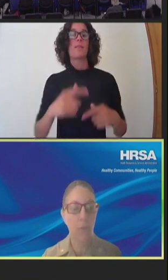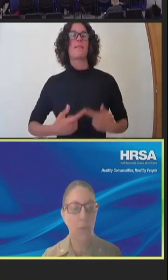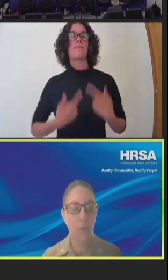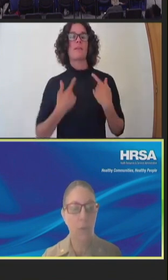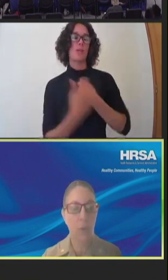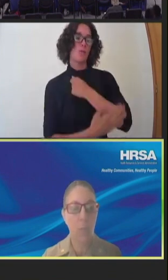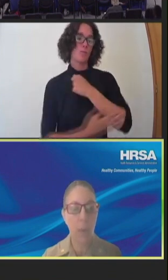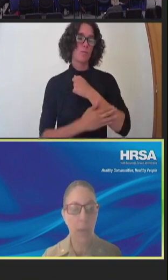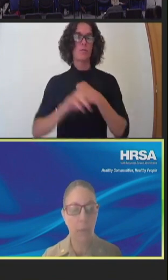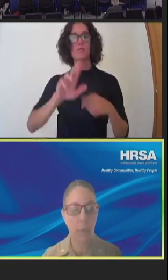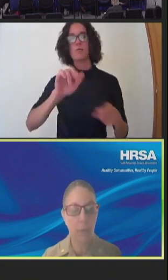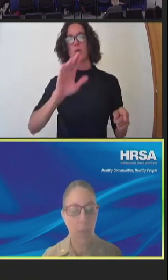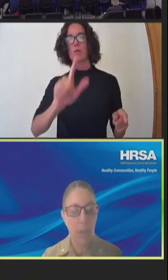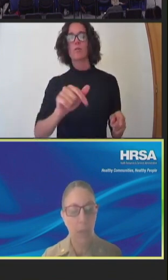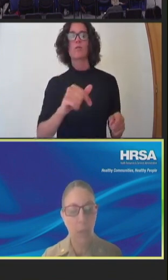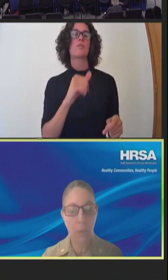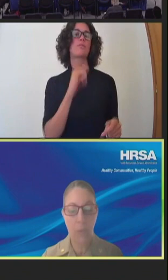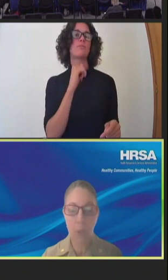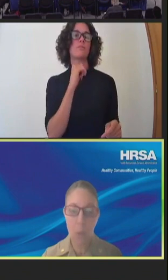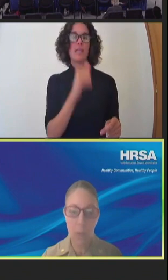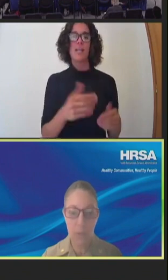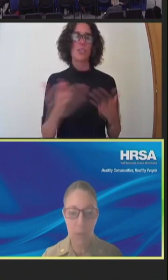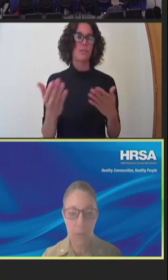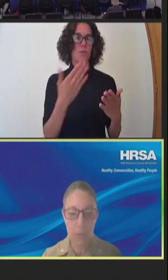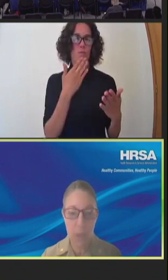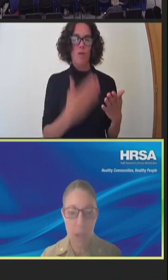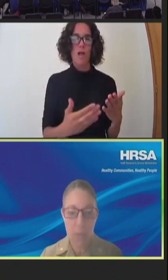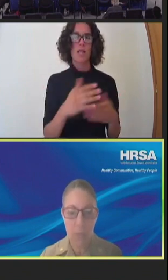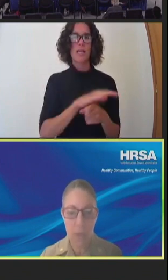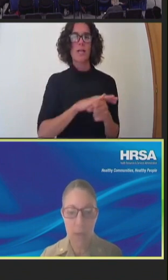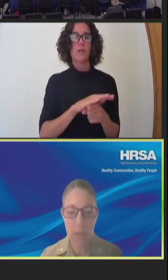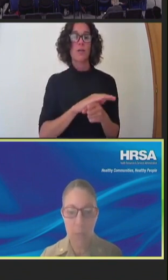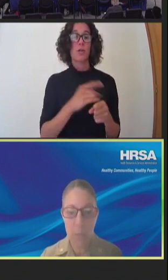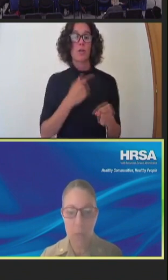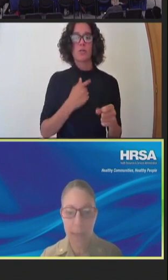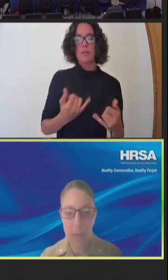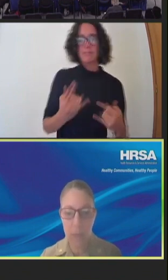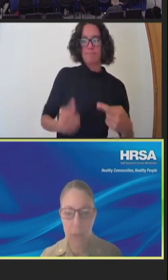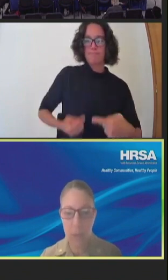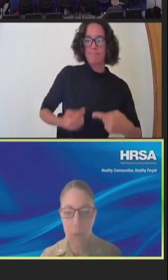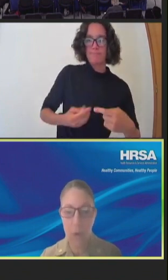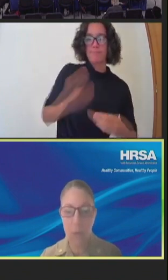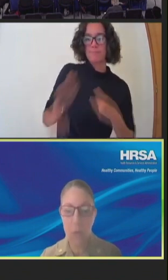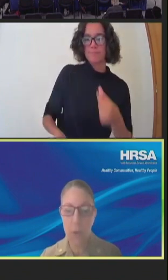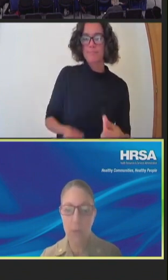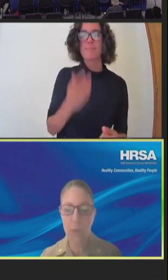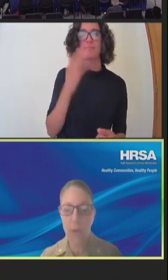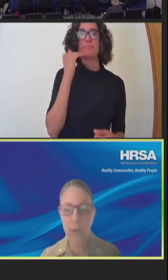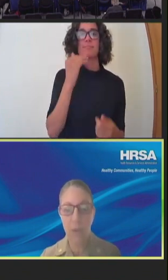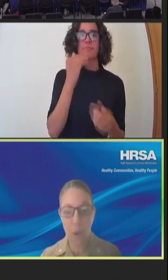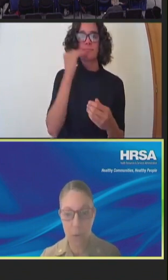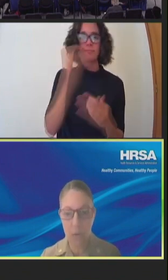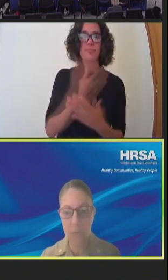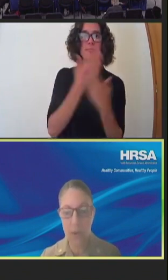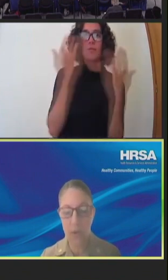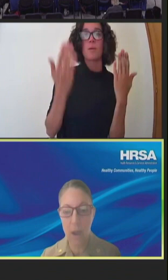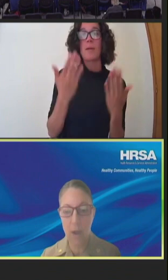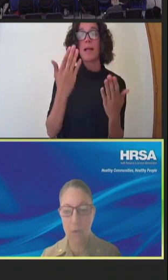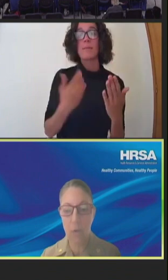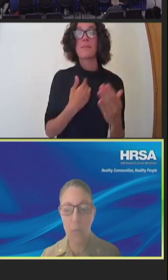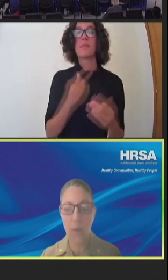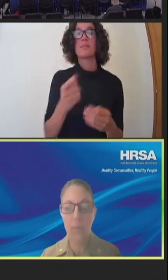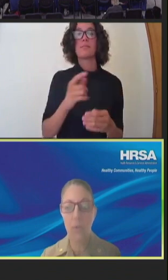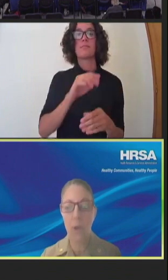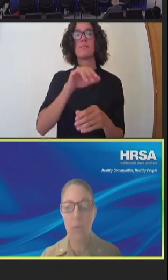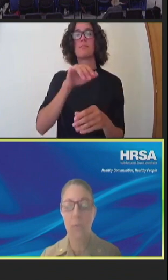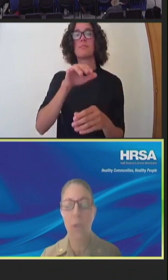health insurance copays, experiencing homelessness, residing in public housing, or otherwise finding it hard to find a doctor